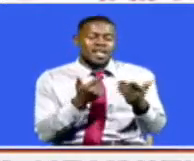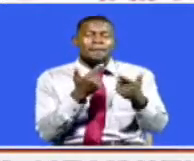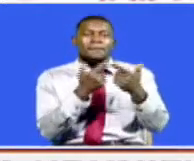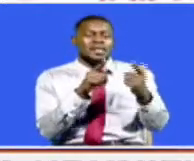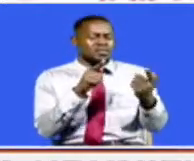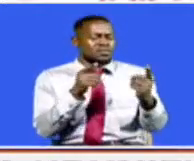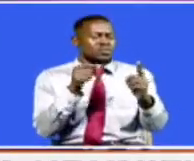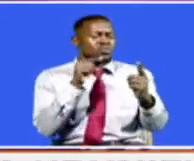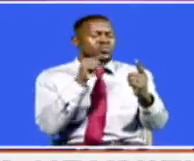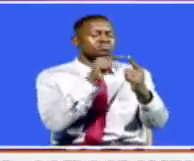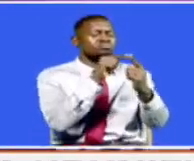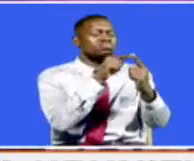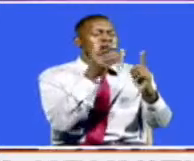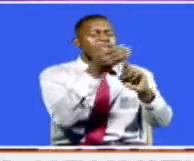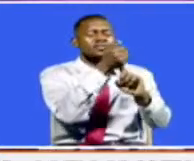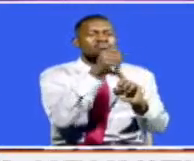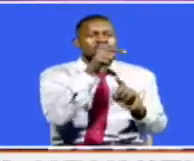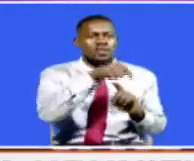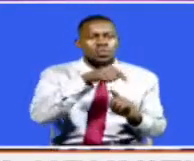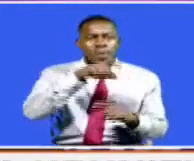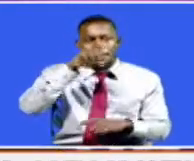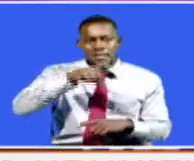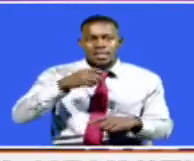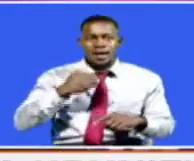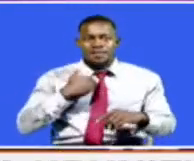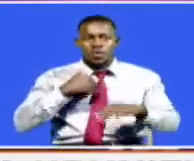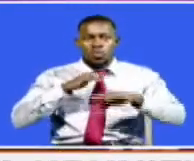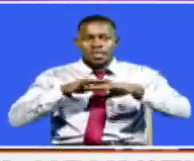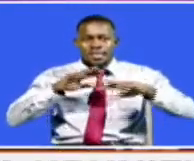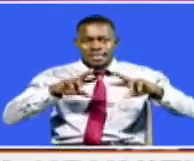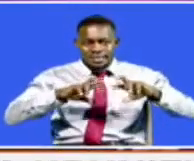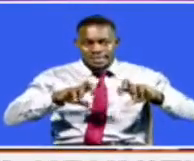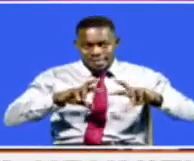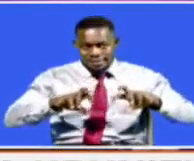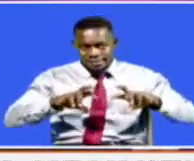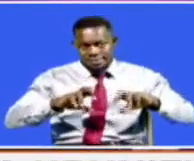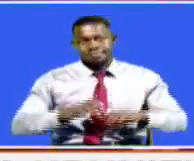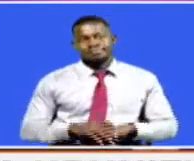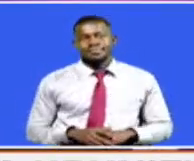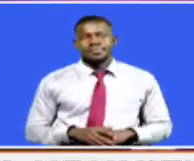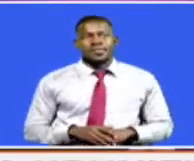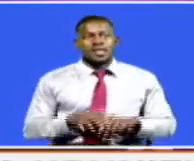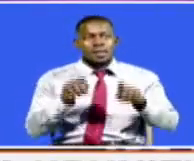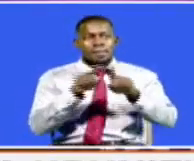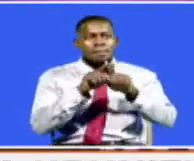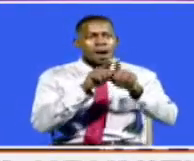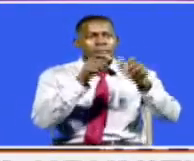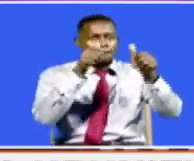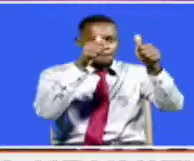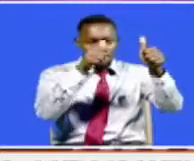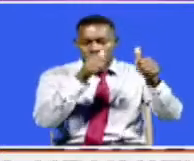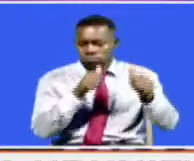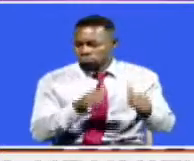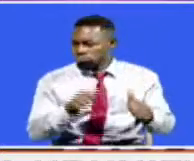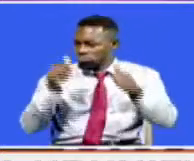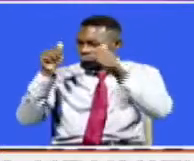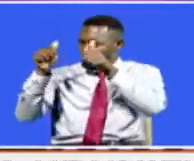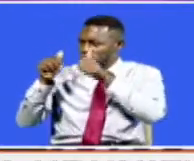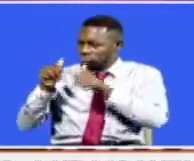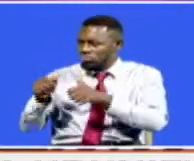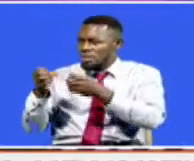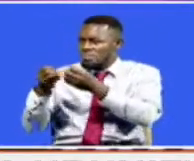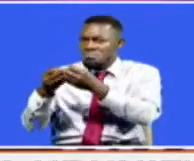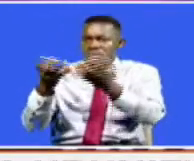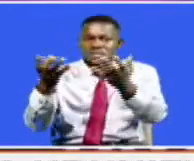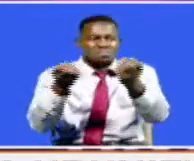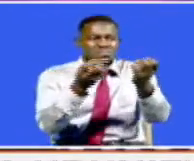one of the key areas. To make sure that our research does not just remain in the publication arena and also does not just remain in the